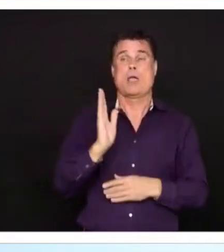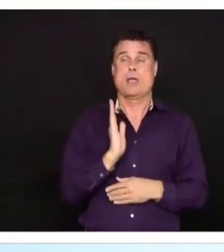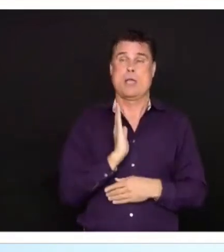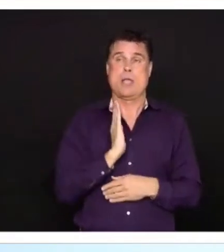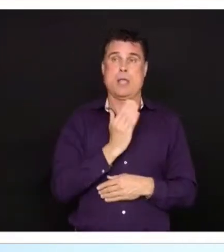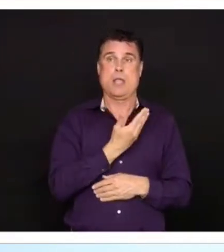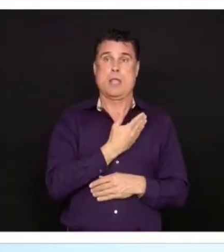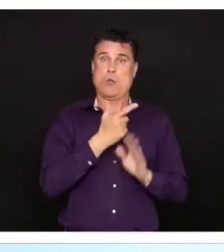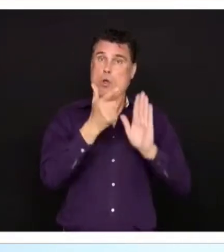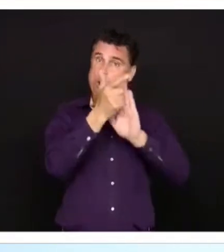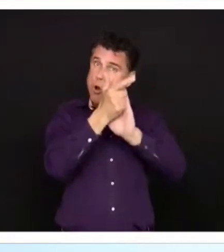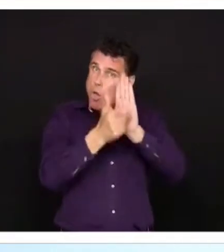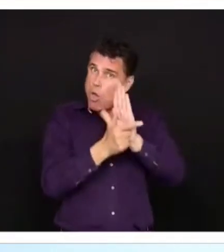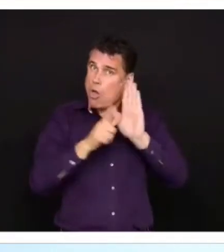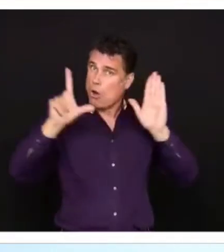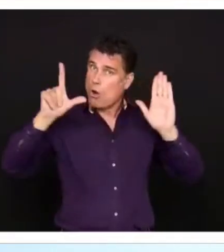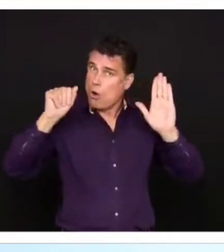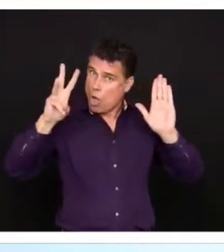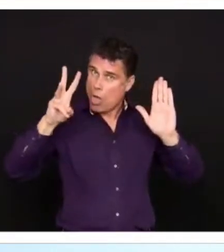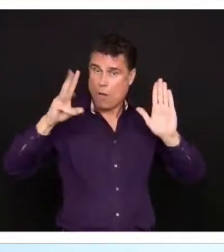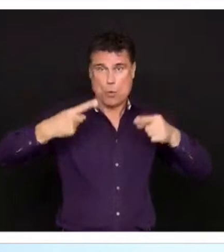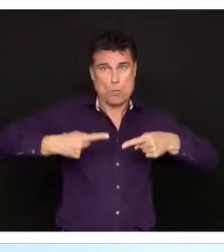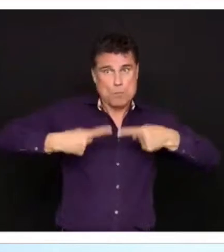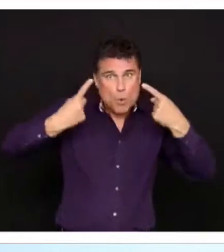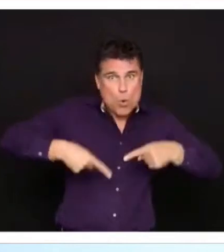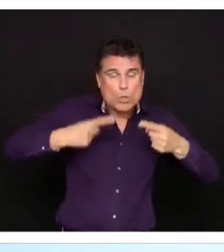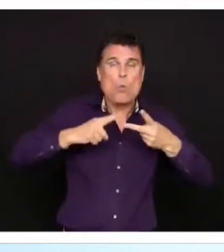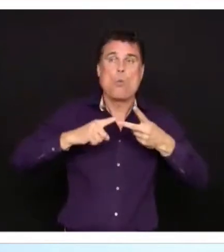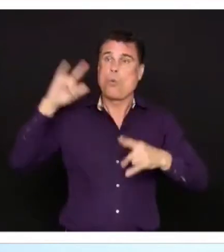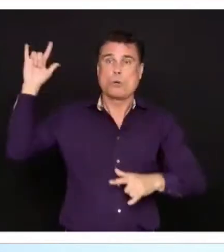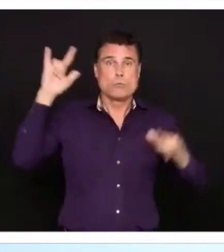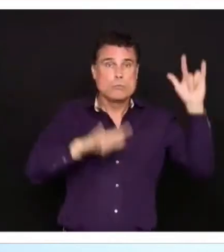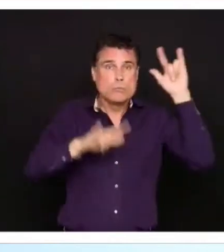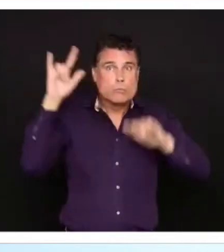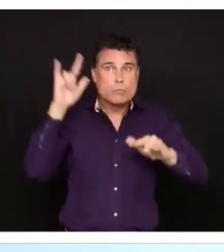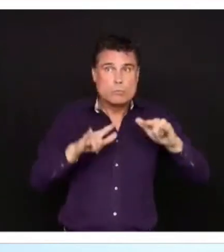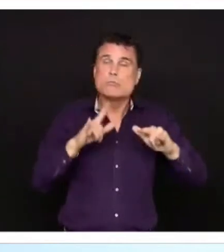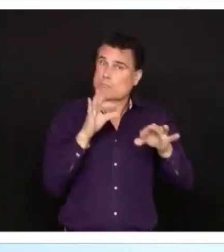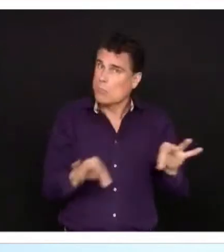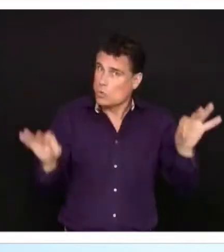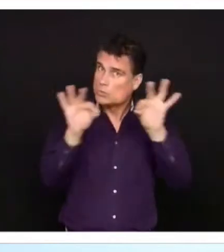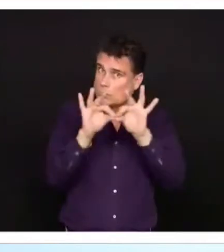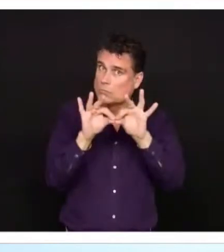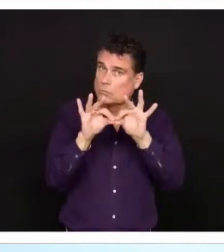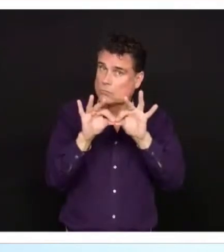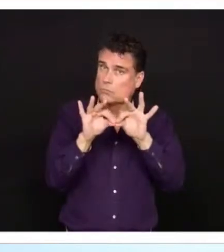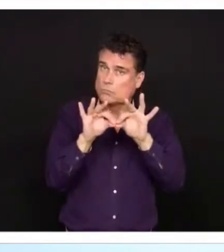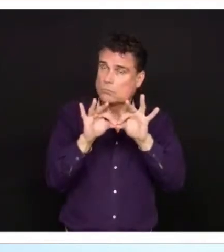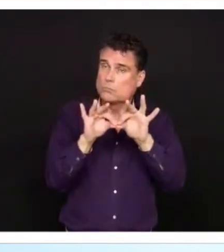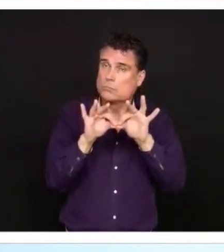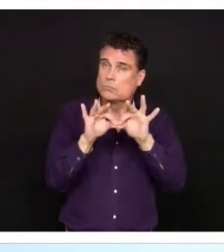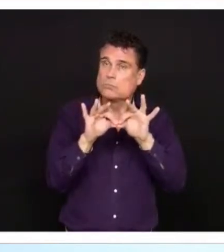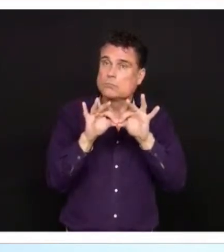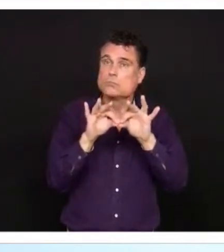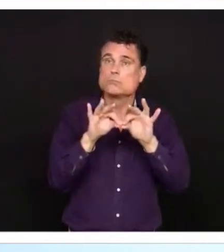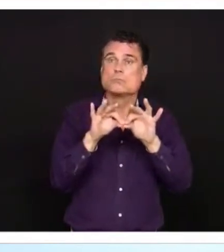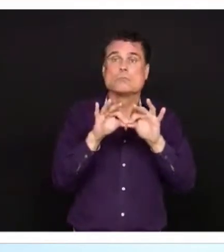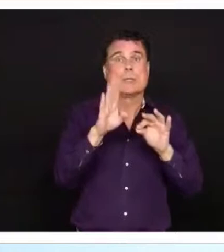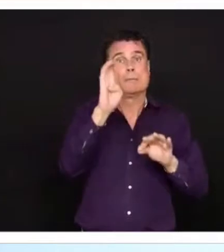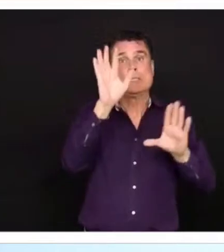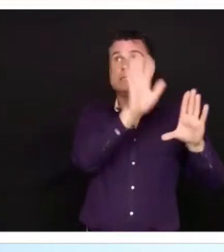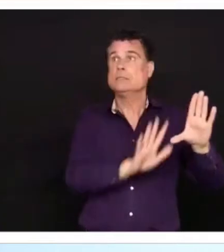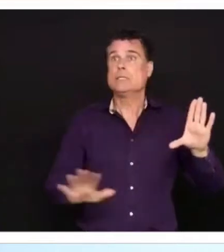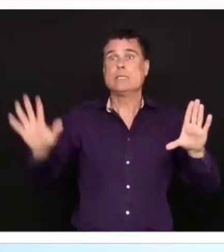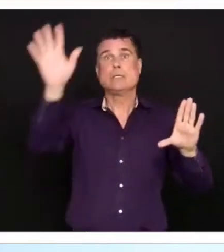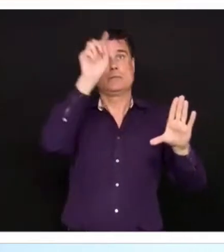that up a little bit, but do it in a way where we can detect if people have illness. We need to all be very sensitive, and this is something that